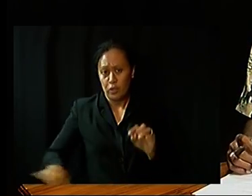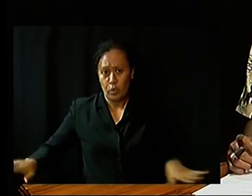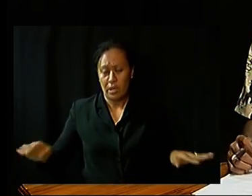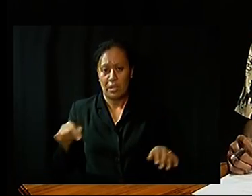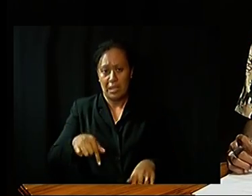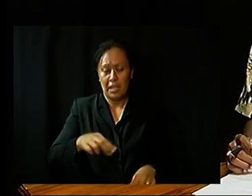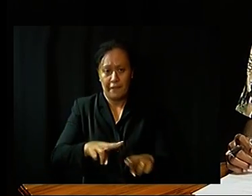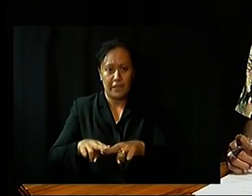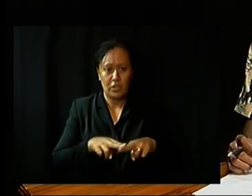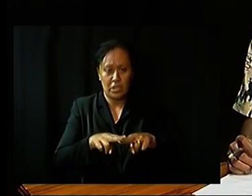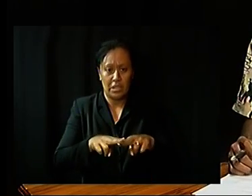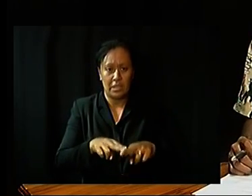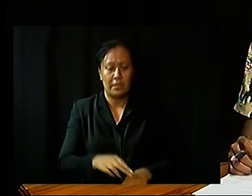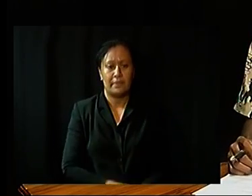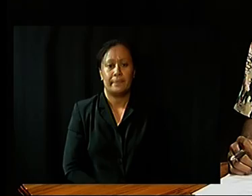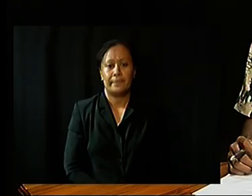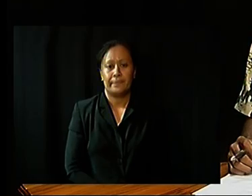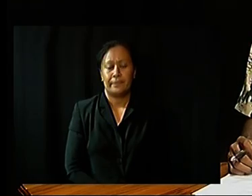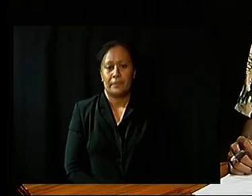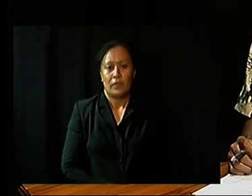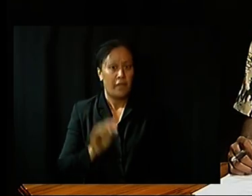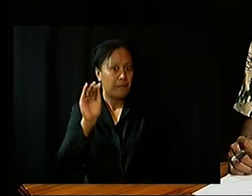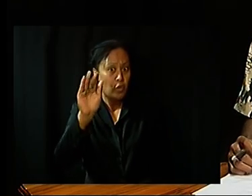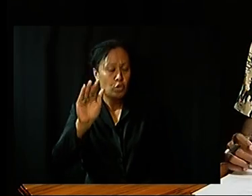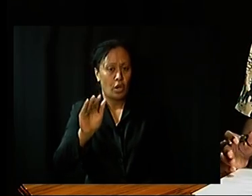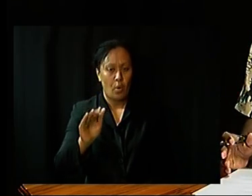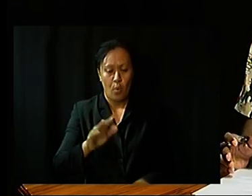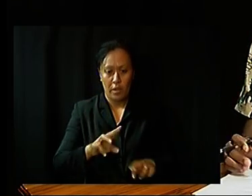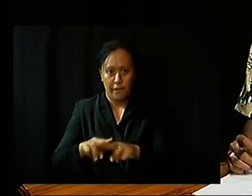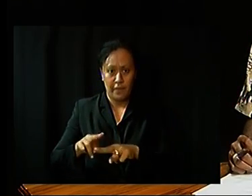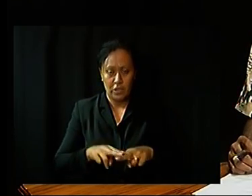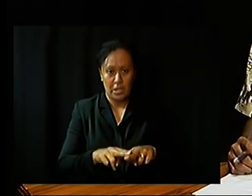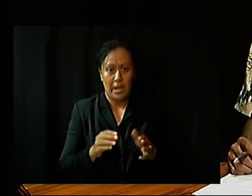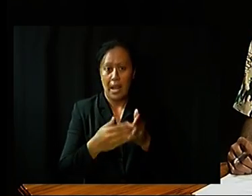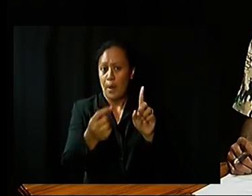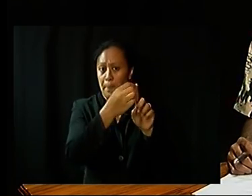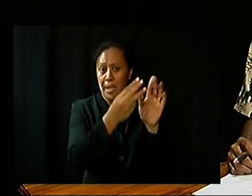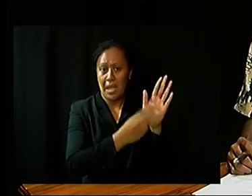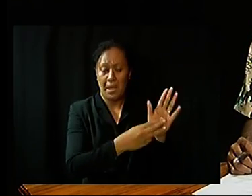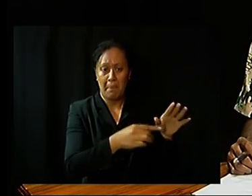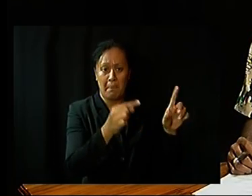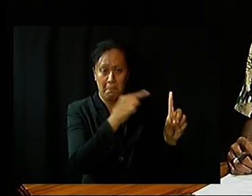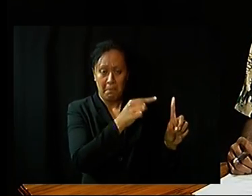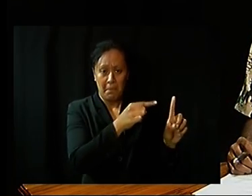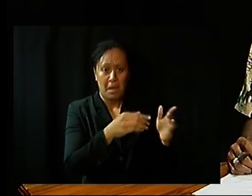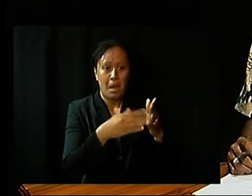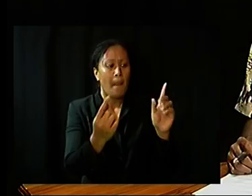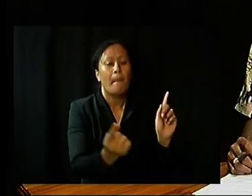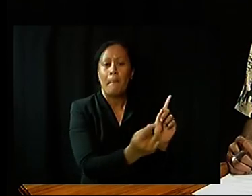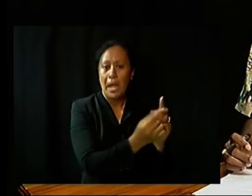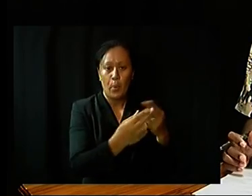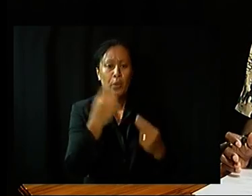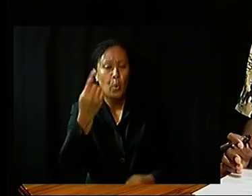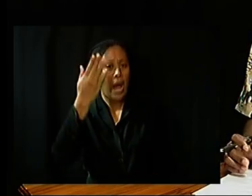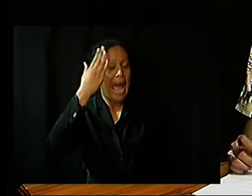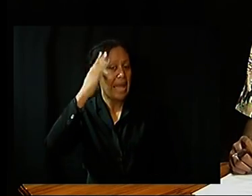the importance it places in the education of children for the future wealth of Fiji. The Prime Minister Commodore Vorenge Bainimarama